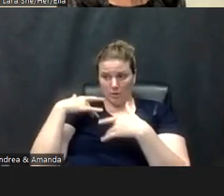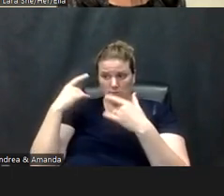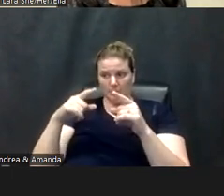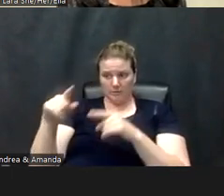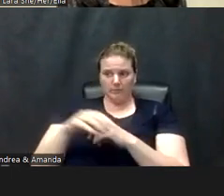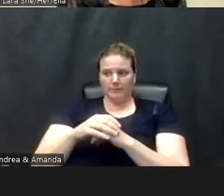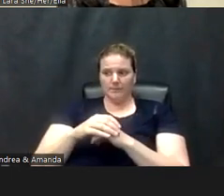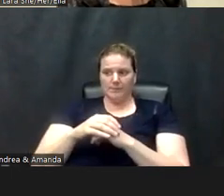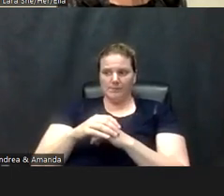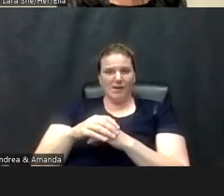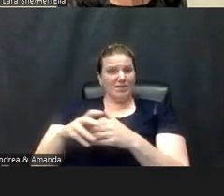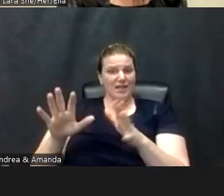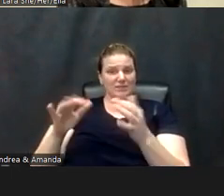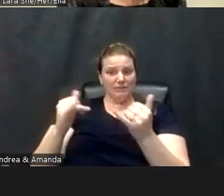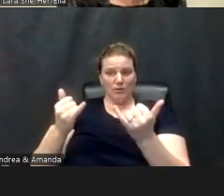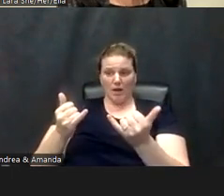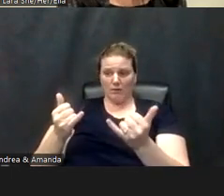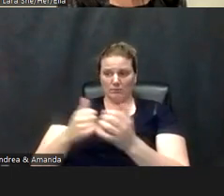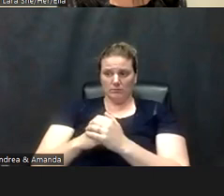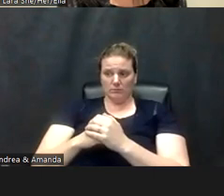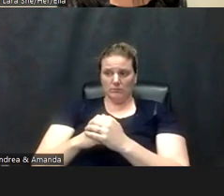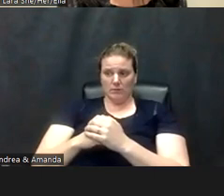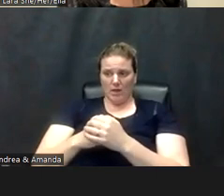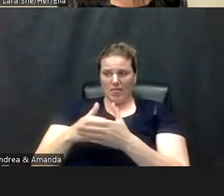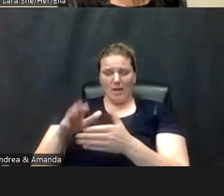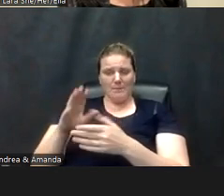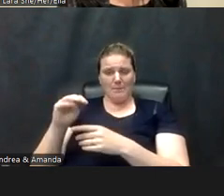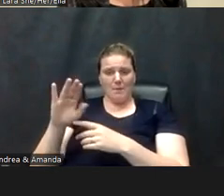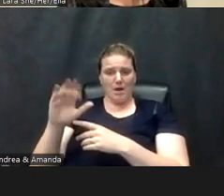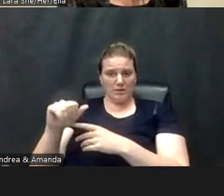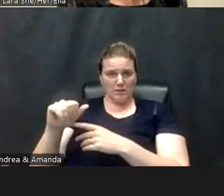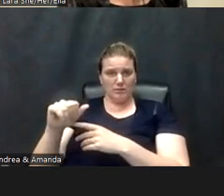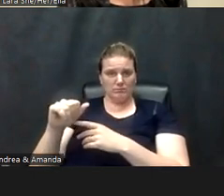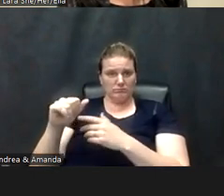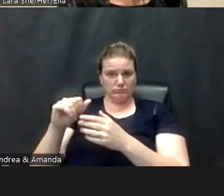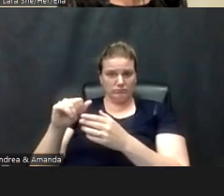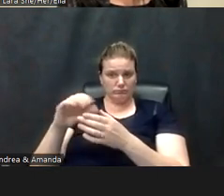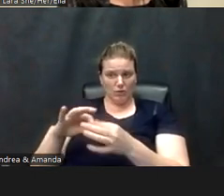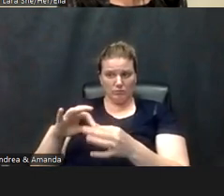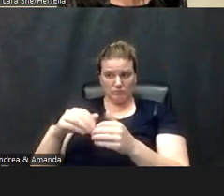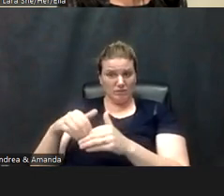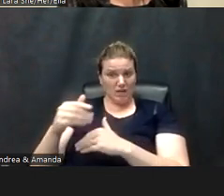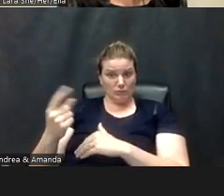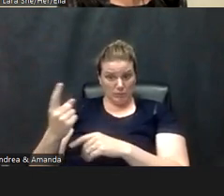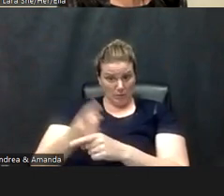But that's it for now, and I'll just let Monica go. I guess she's the next one, right?